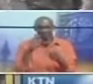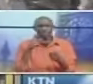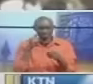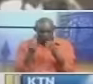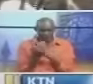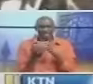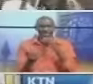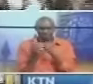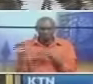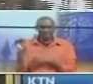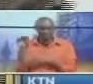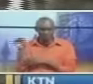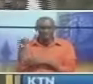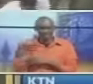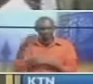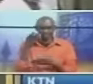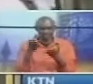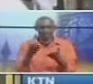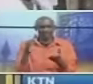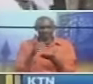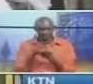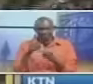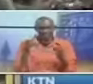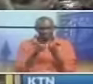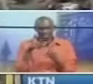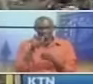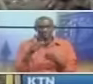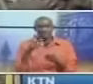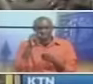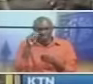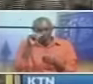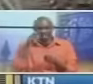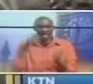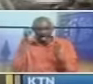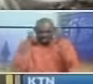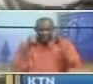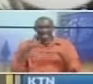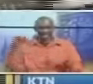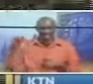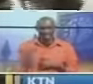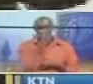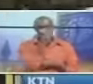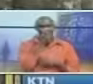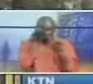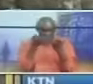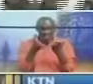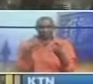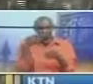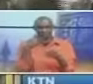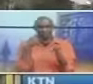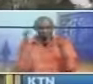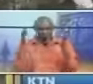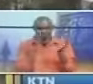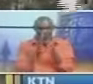morning and find the country's security forces comprising of the Navy, Army and Air Force already rehearsing for the big